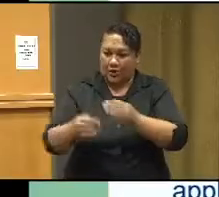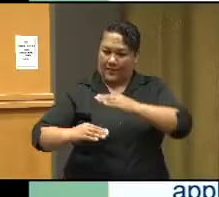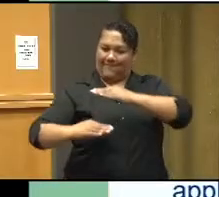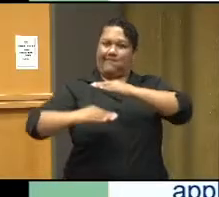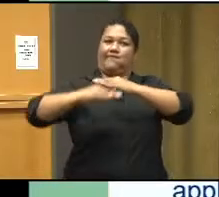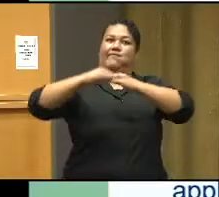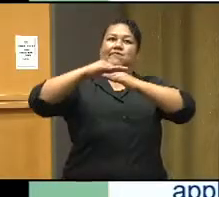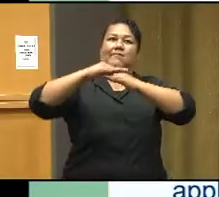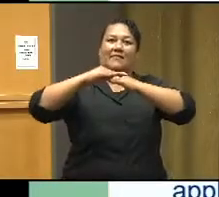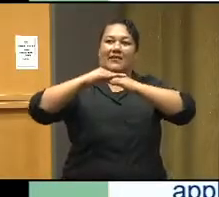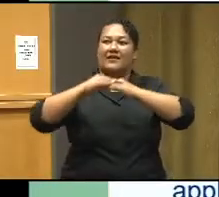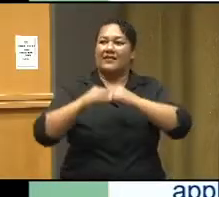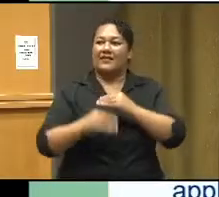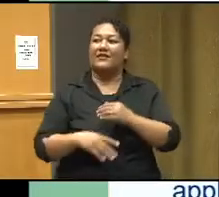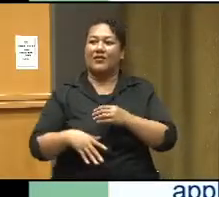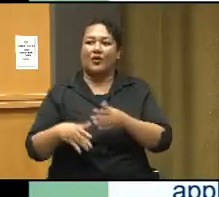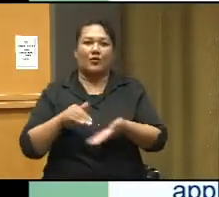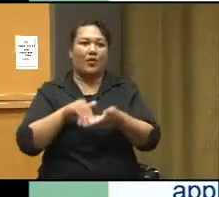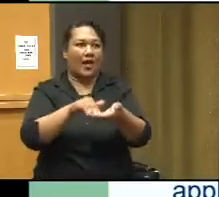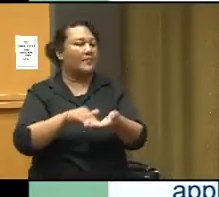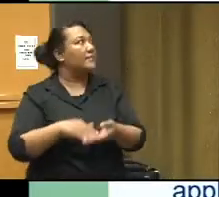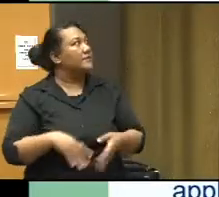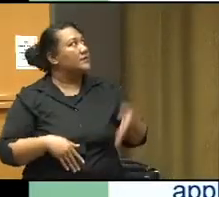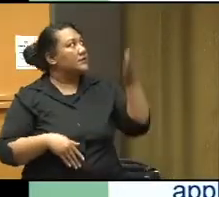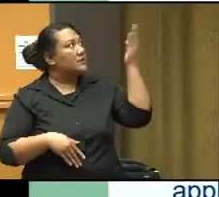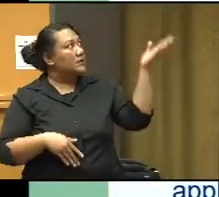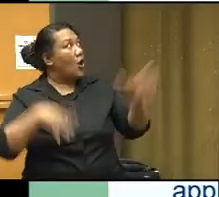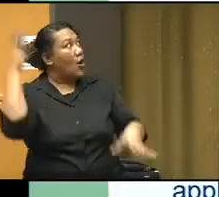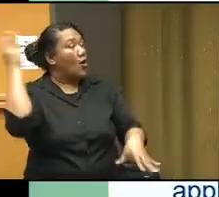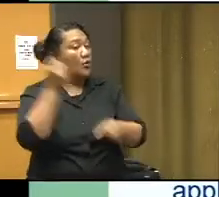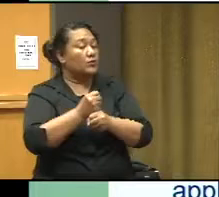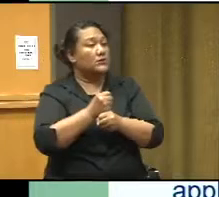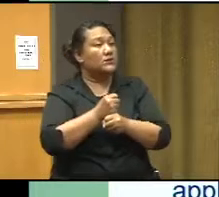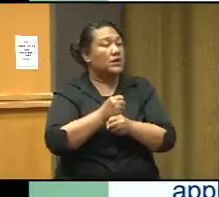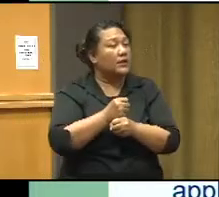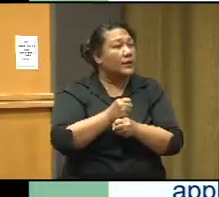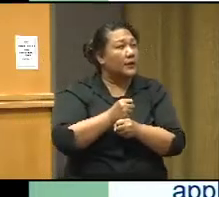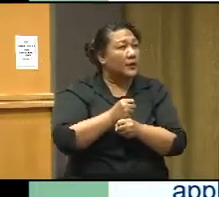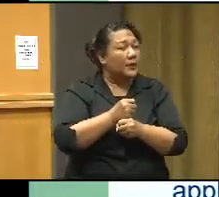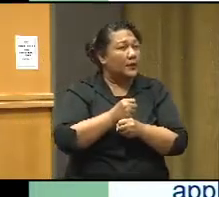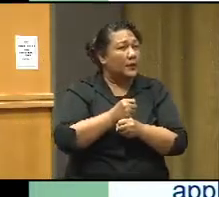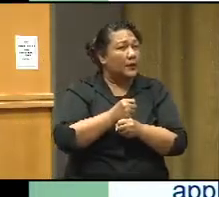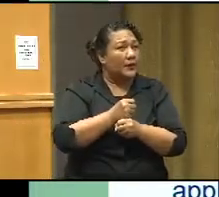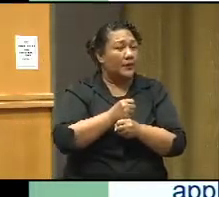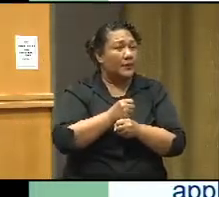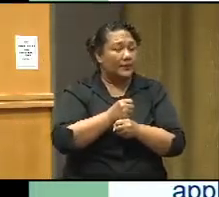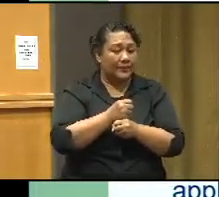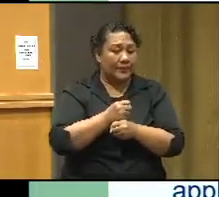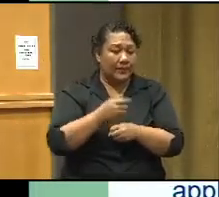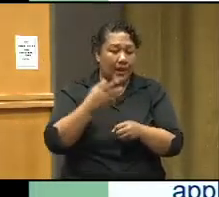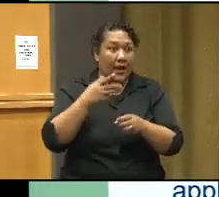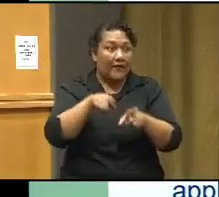thoughts on this one in terms of linking it in summary to the various learning objectives, or